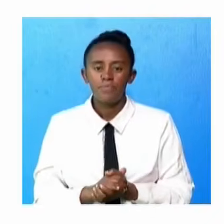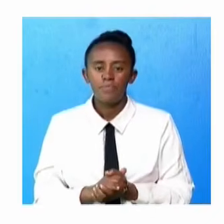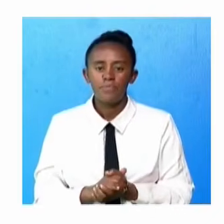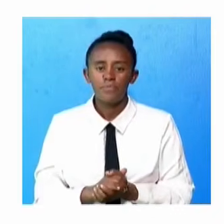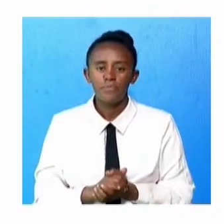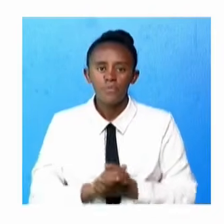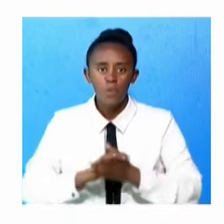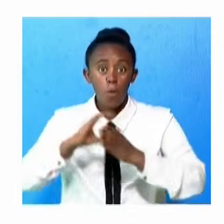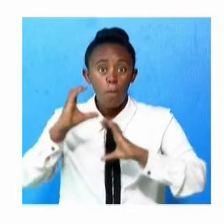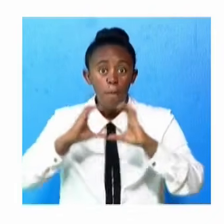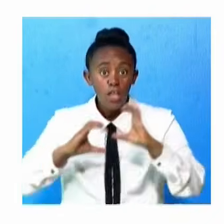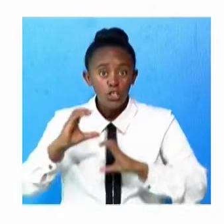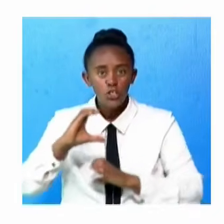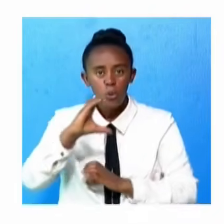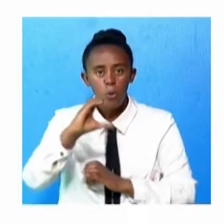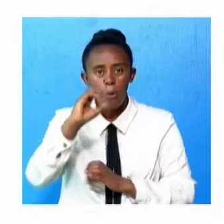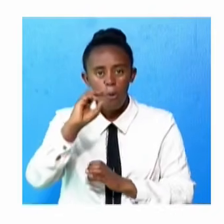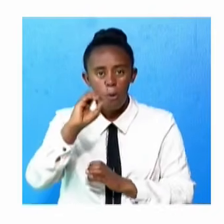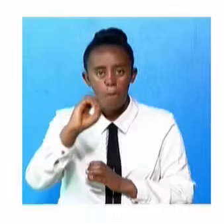Comparison.